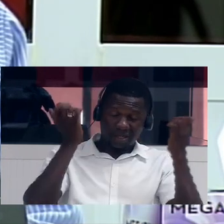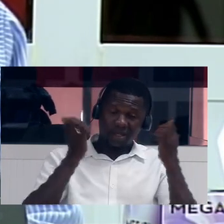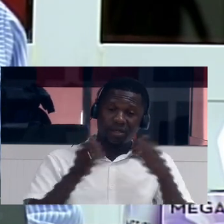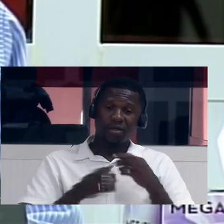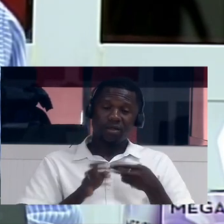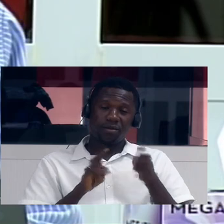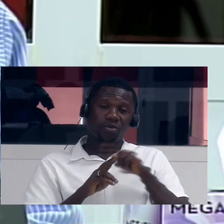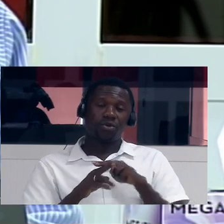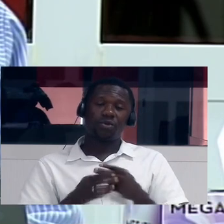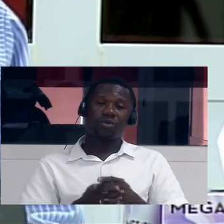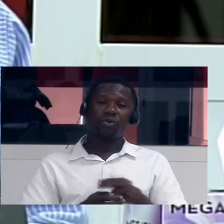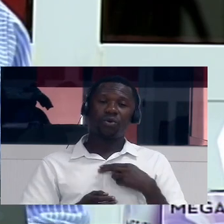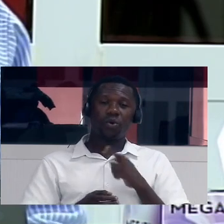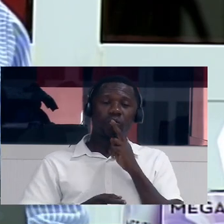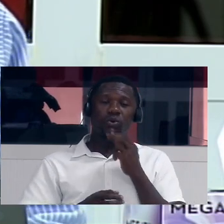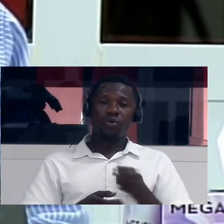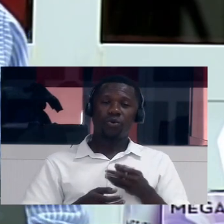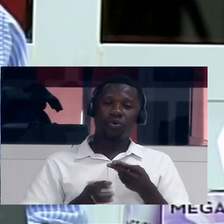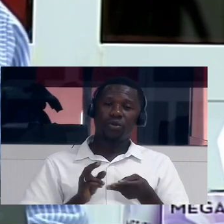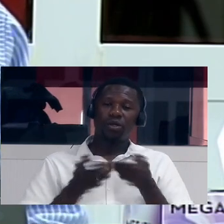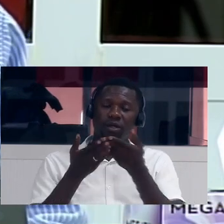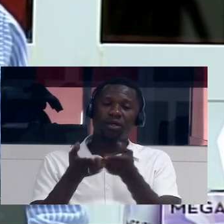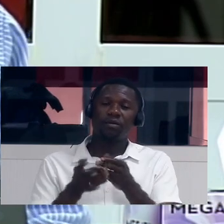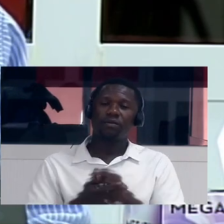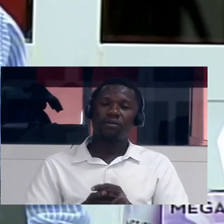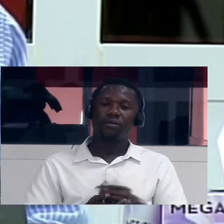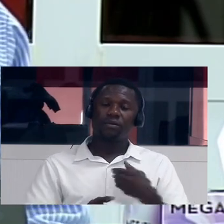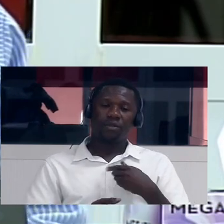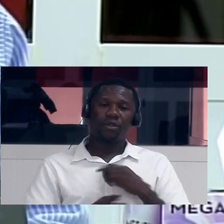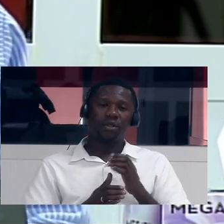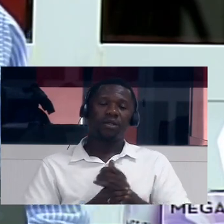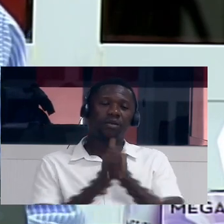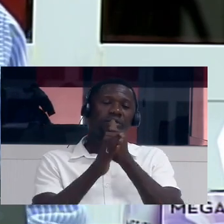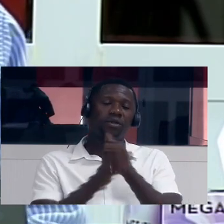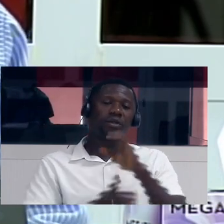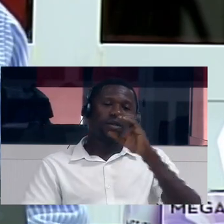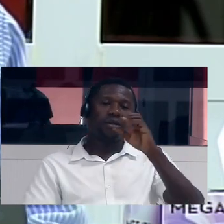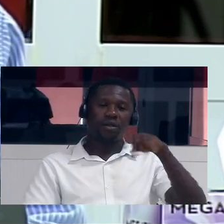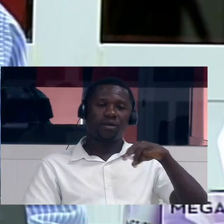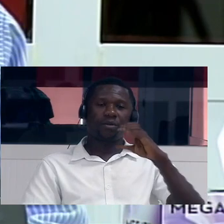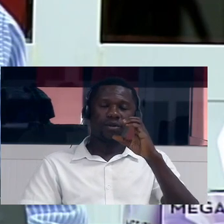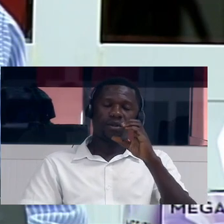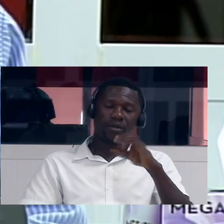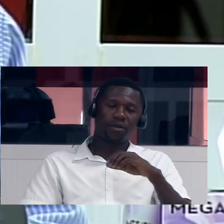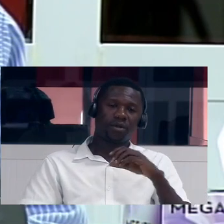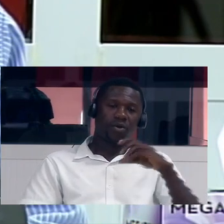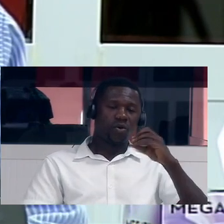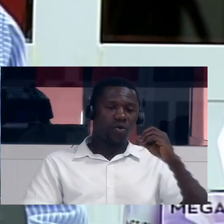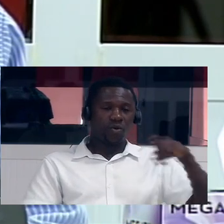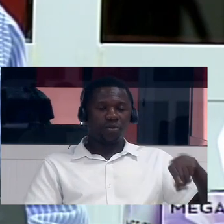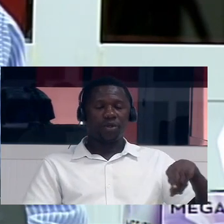you communicate those orders? Again, my deputies, CMC, operations, they all. I kept nothing to myself.